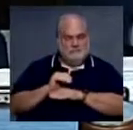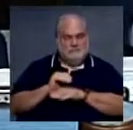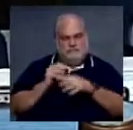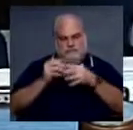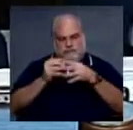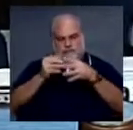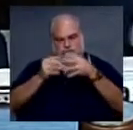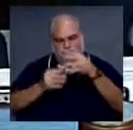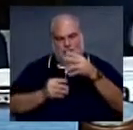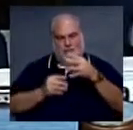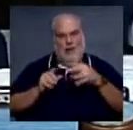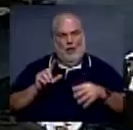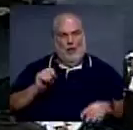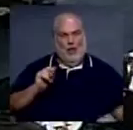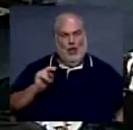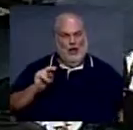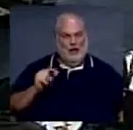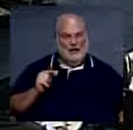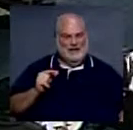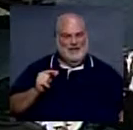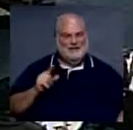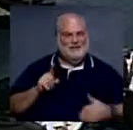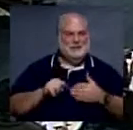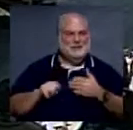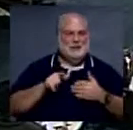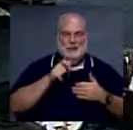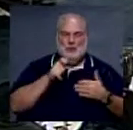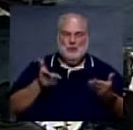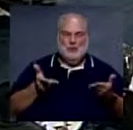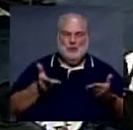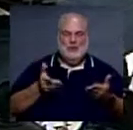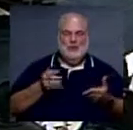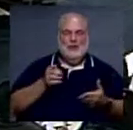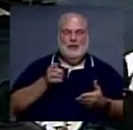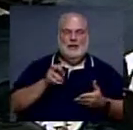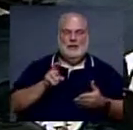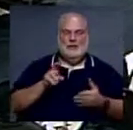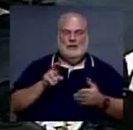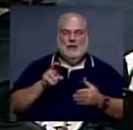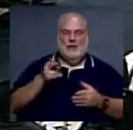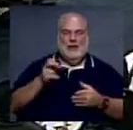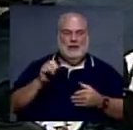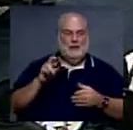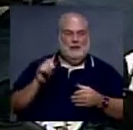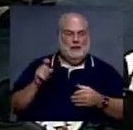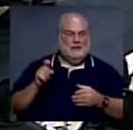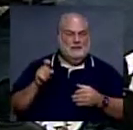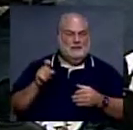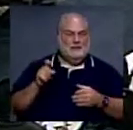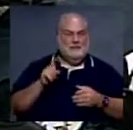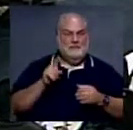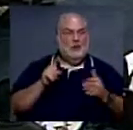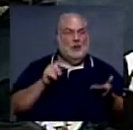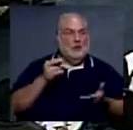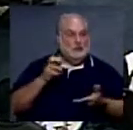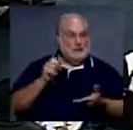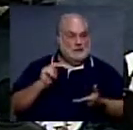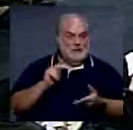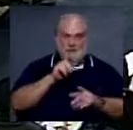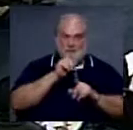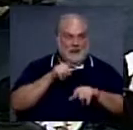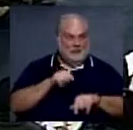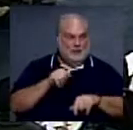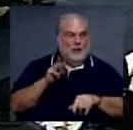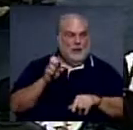Madam Clerk, if you would, please read the roll. Director Hendricks, Director Richardson, Director Webb, Director